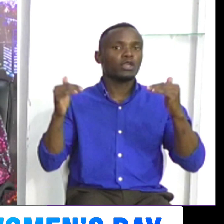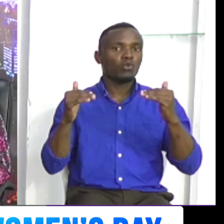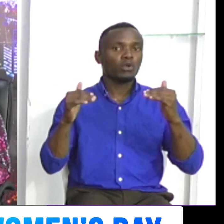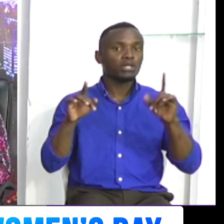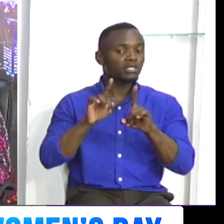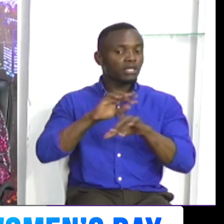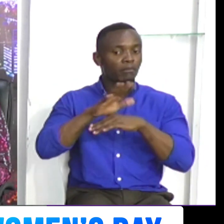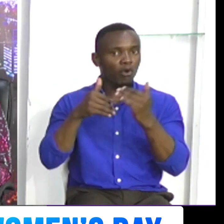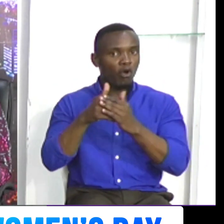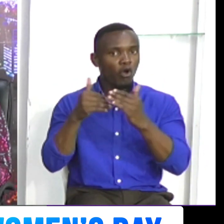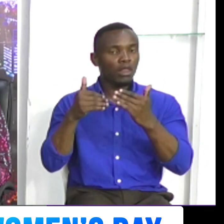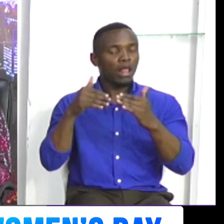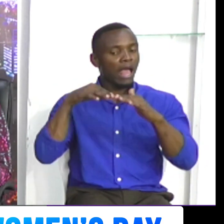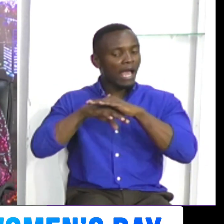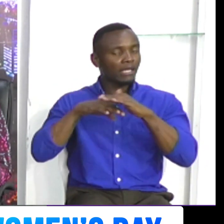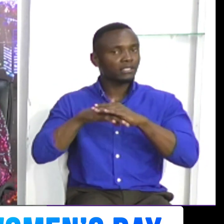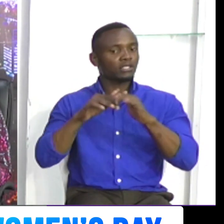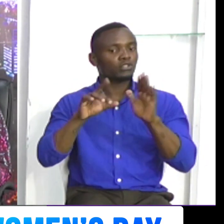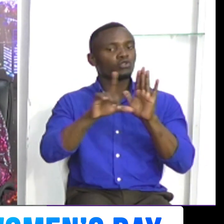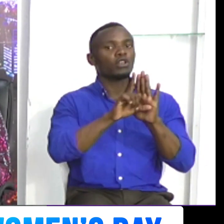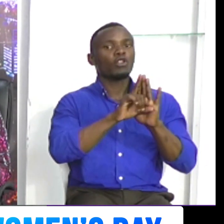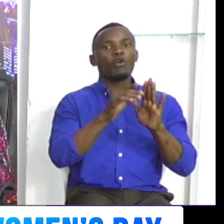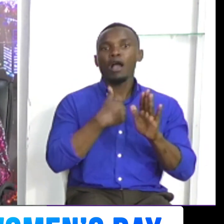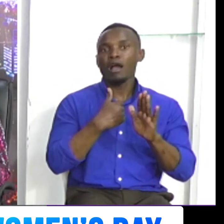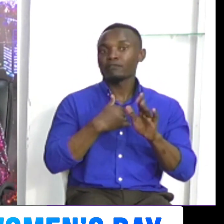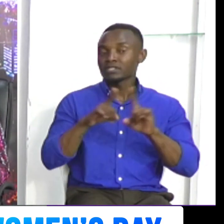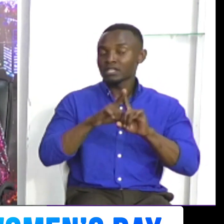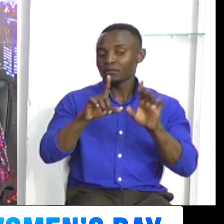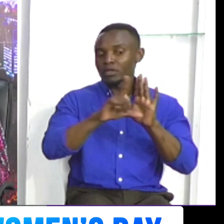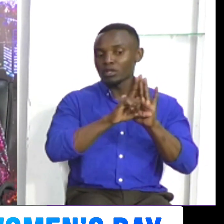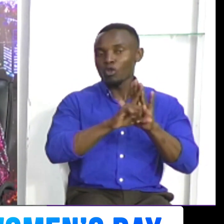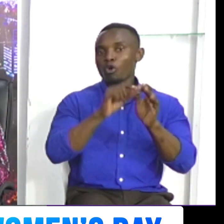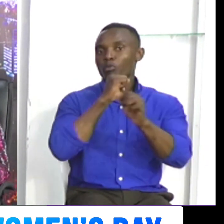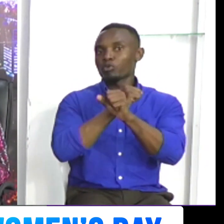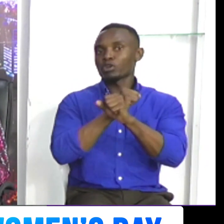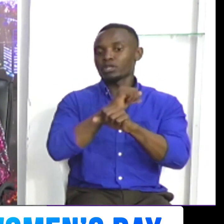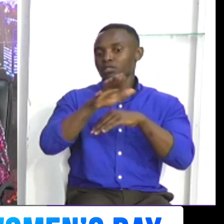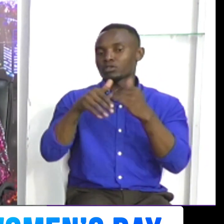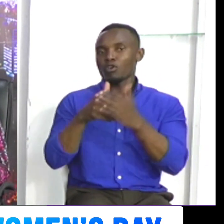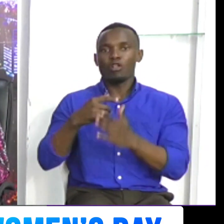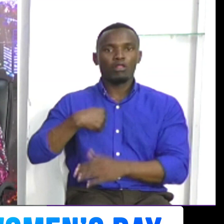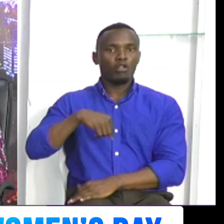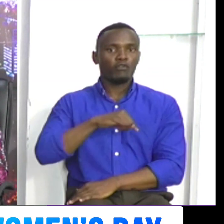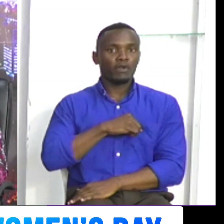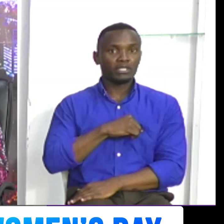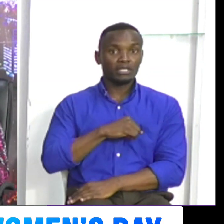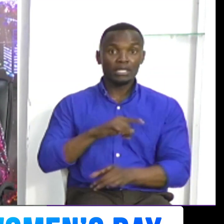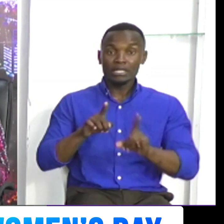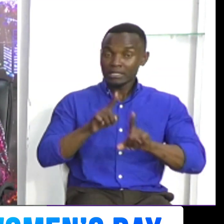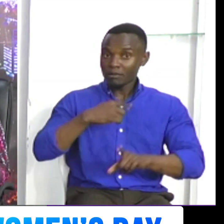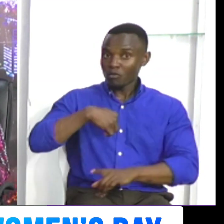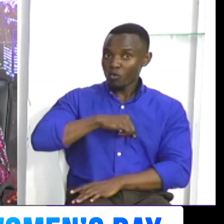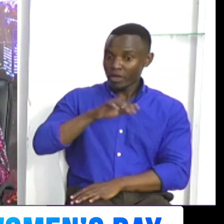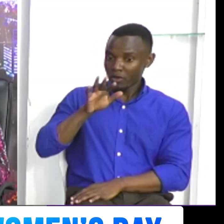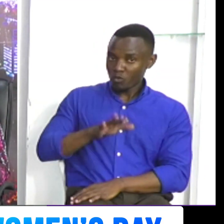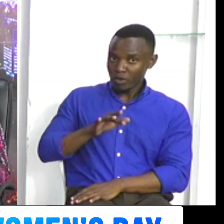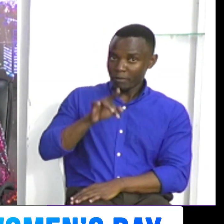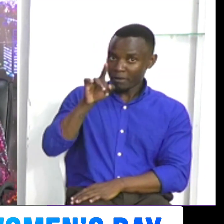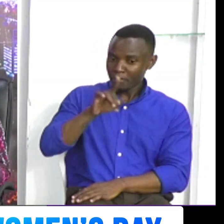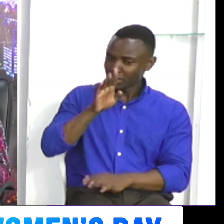equal protection by that law. Yeah. So first is for us as women to carry ourselves as equals to the